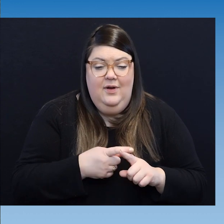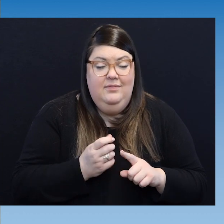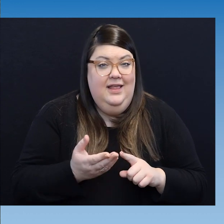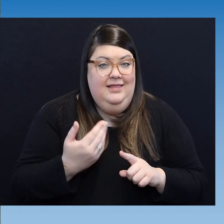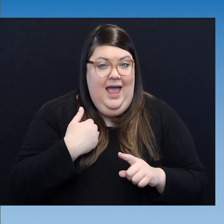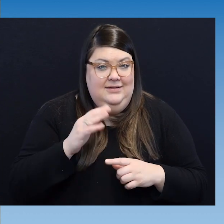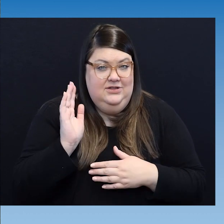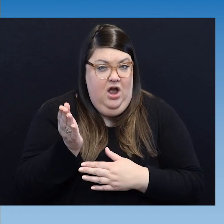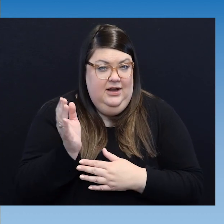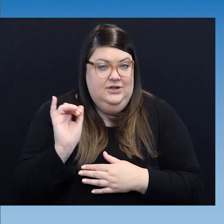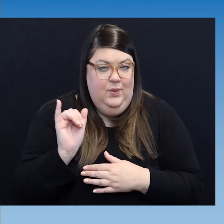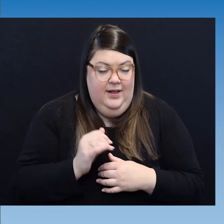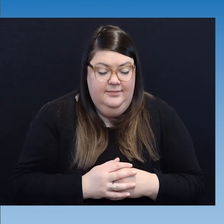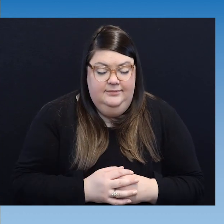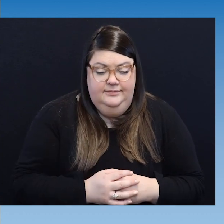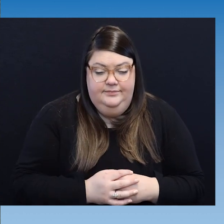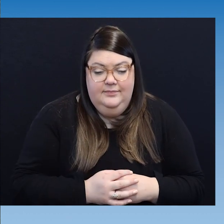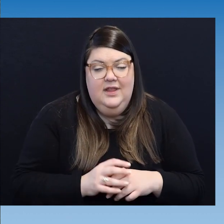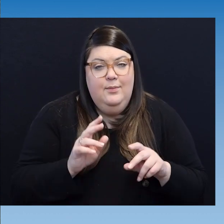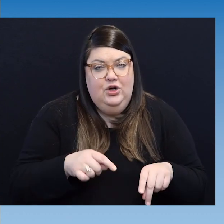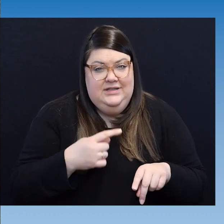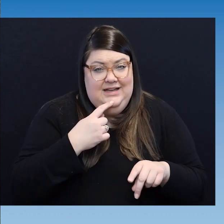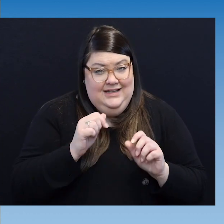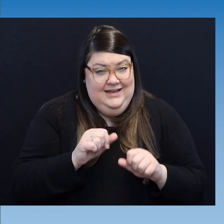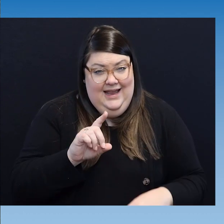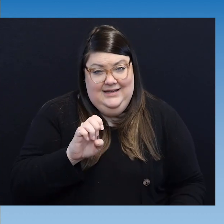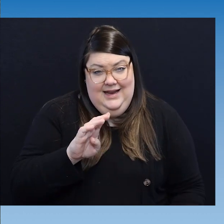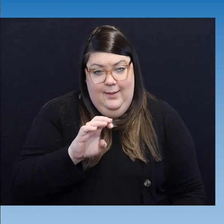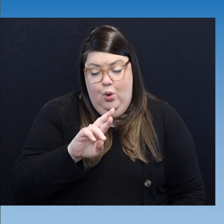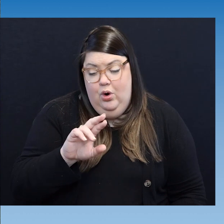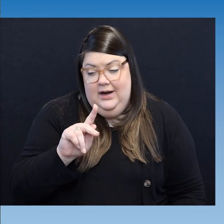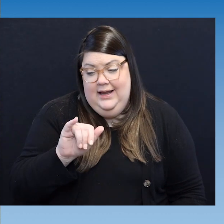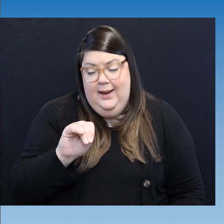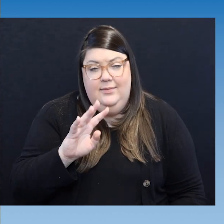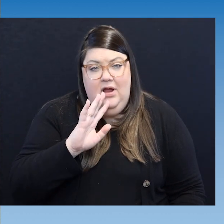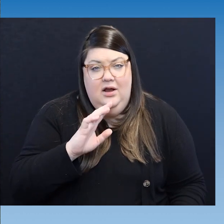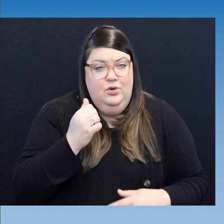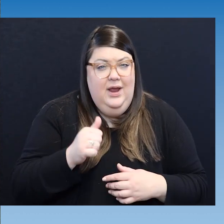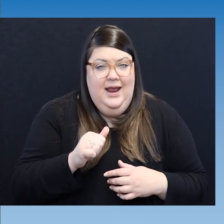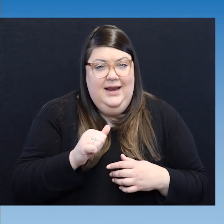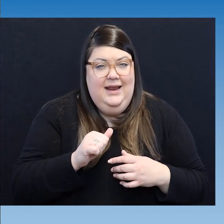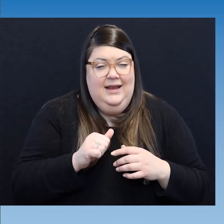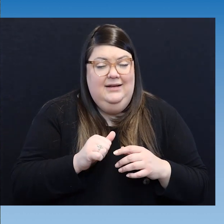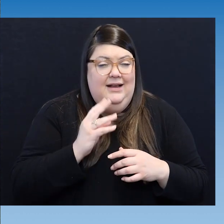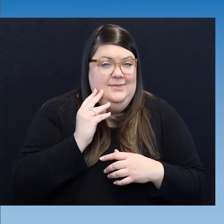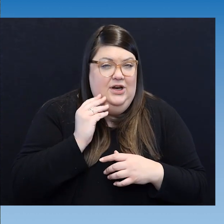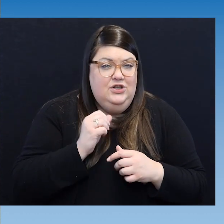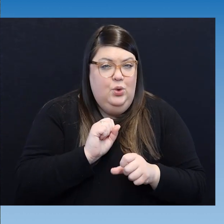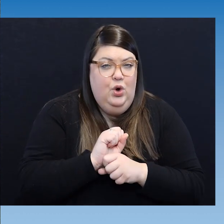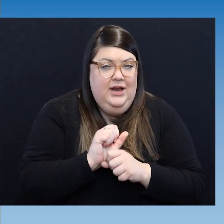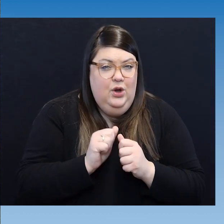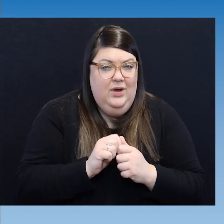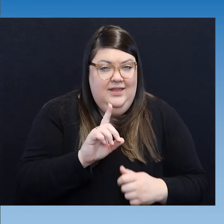talk as well. The person says, can Deborah and or Kim speak to any experience they have working with death midwives, or